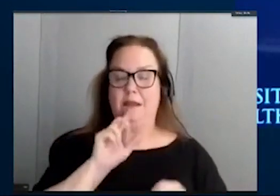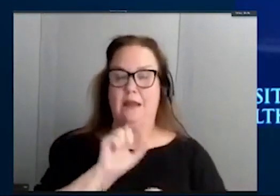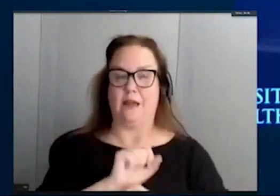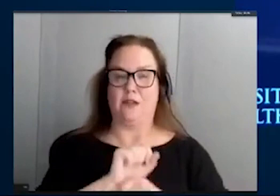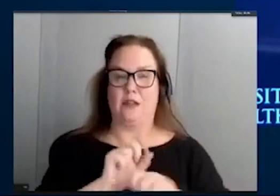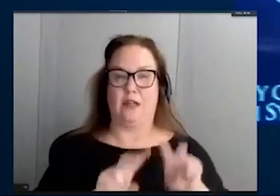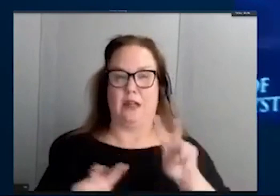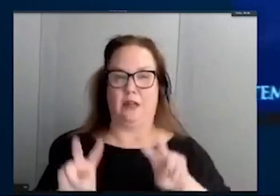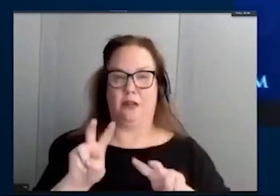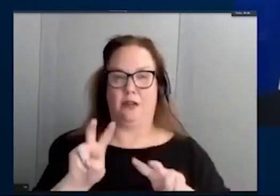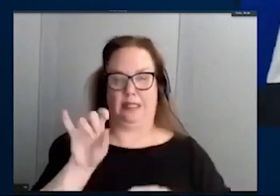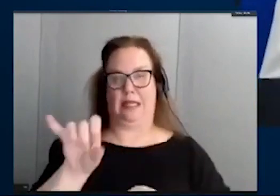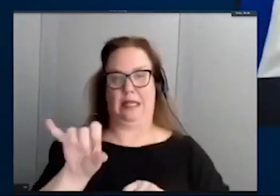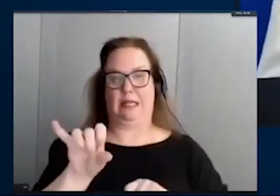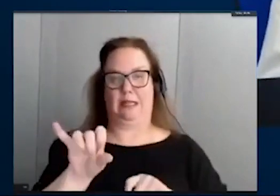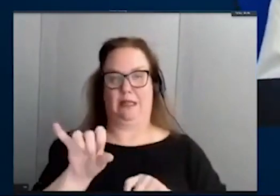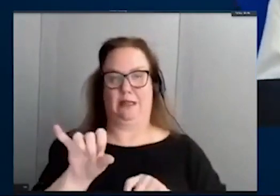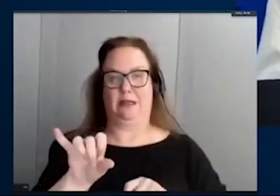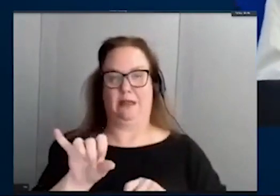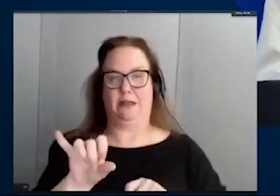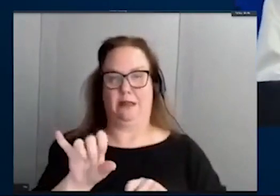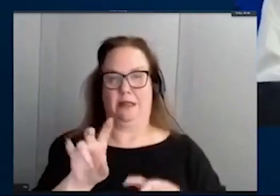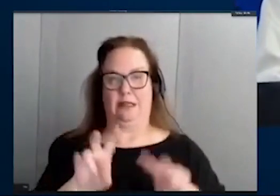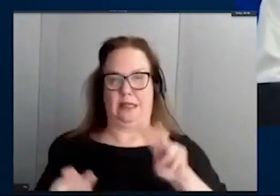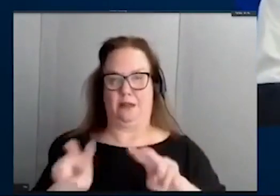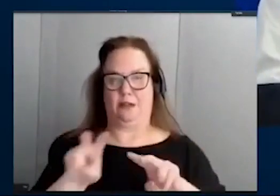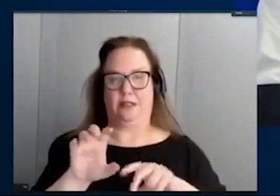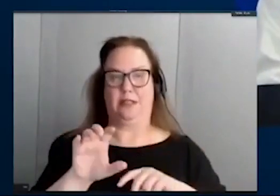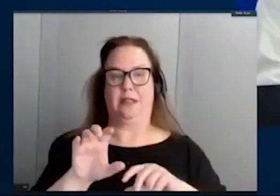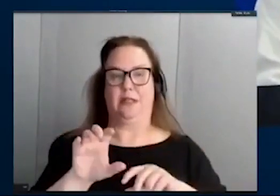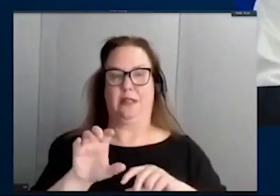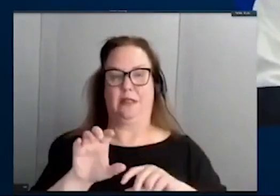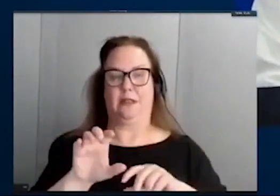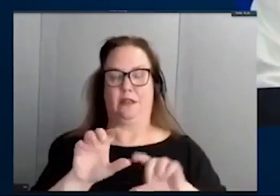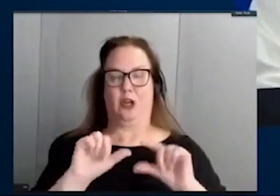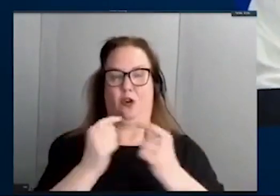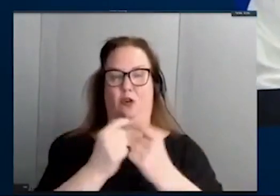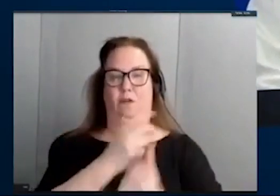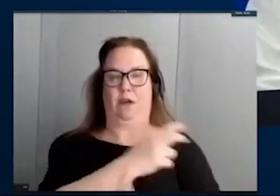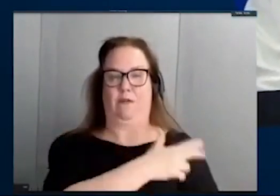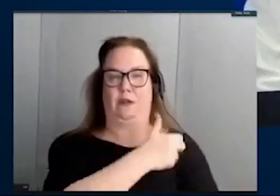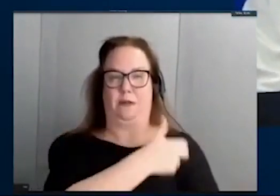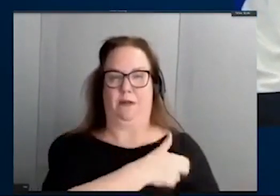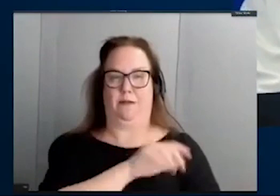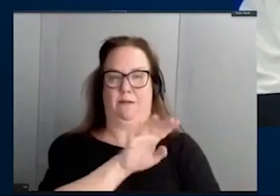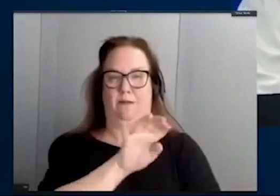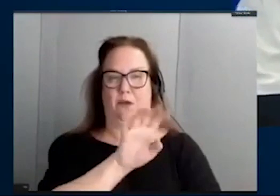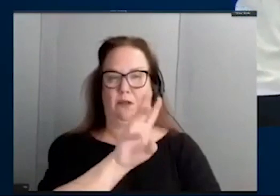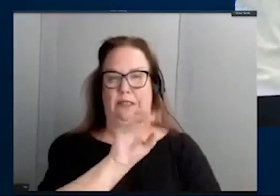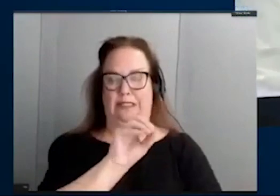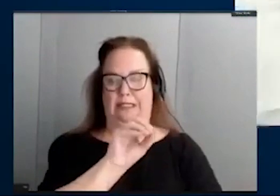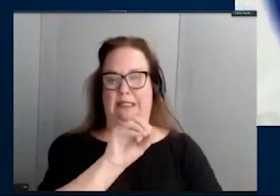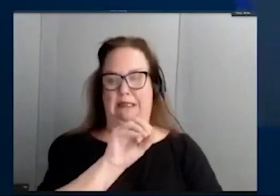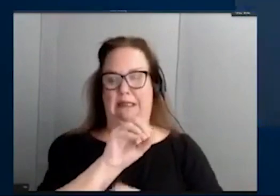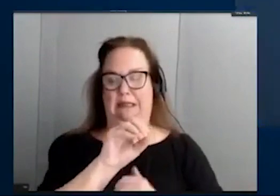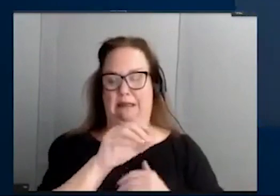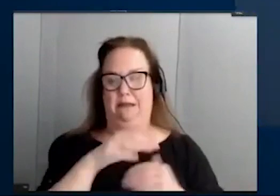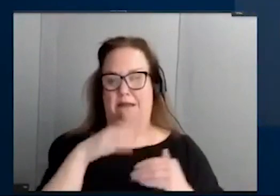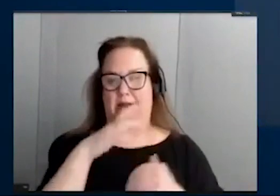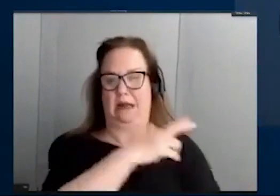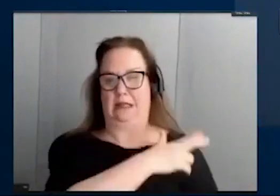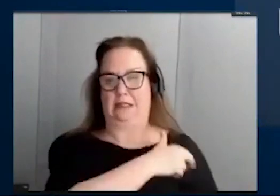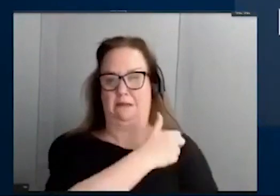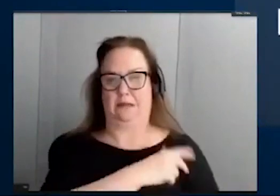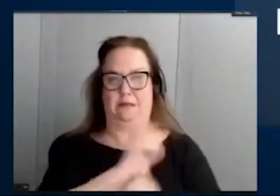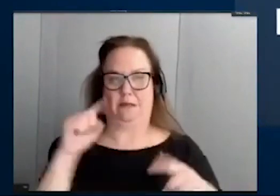you're asking, meaning that they looked at a group of hospitals, about 460 plus hospitals, over the course